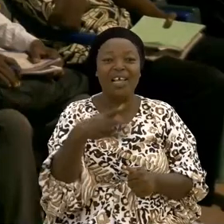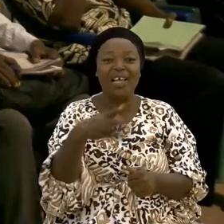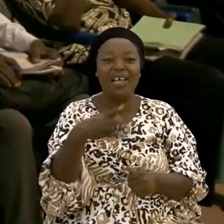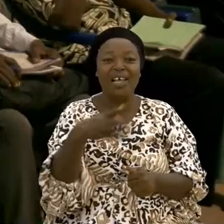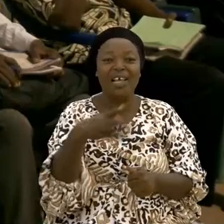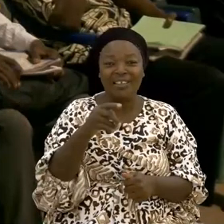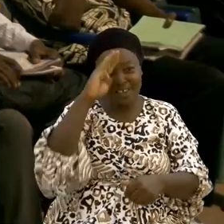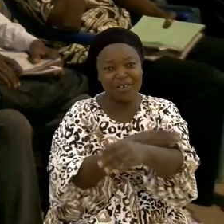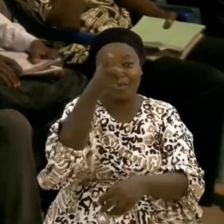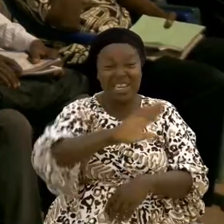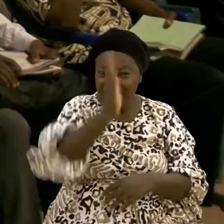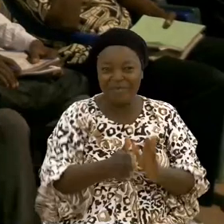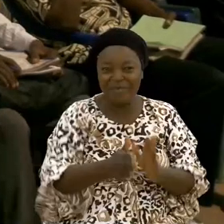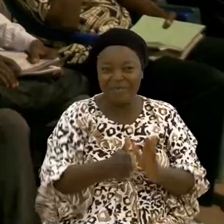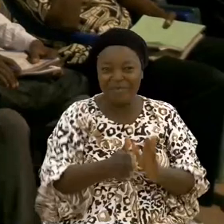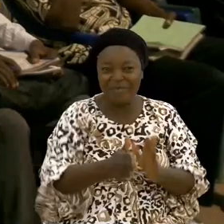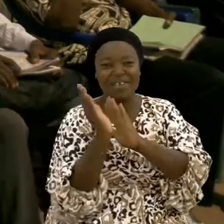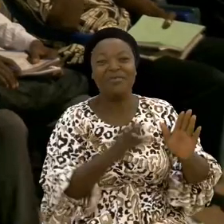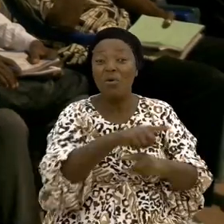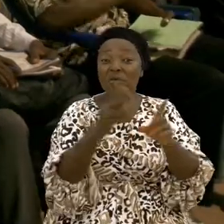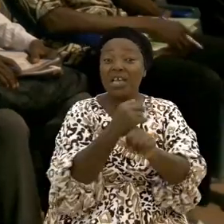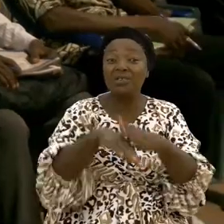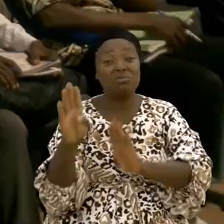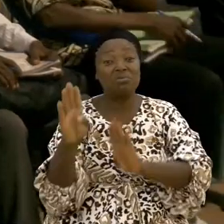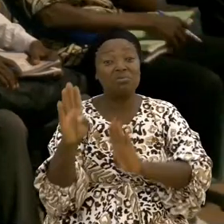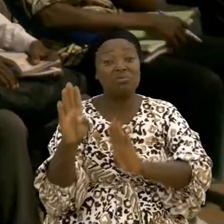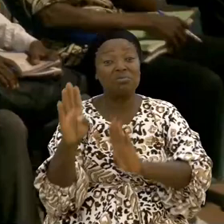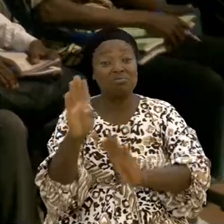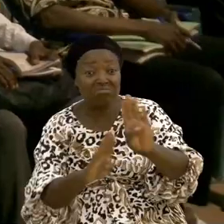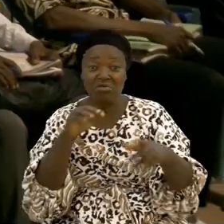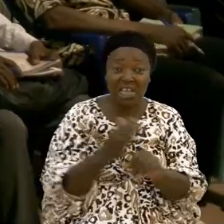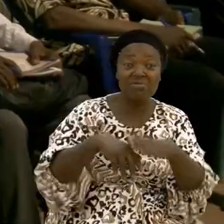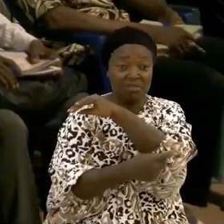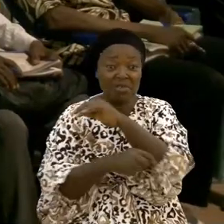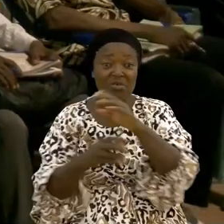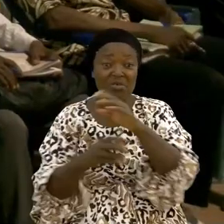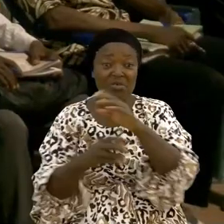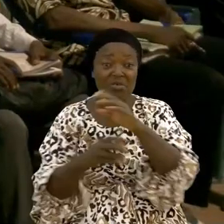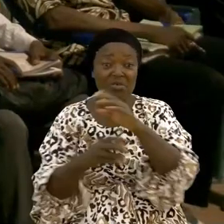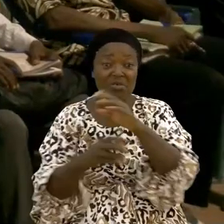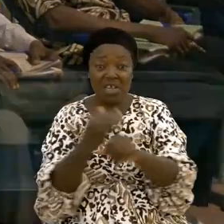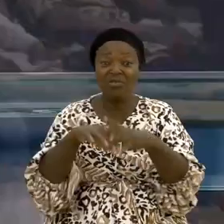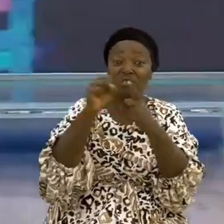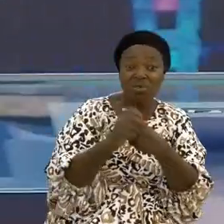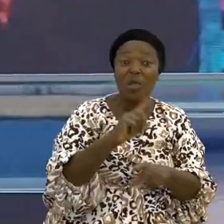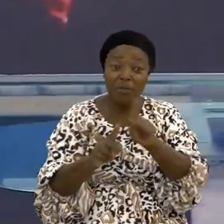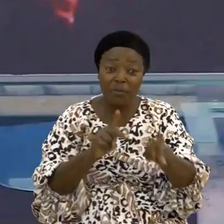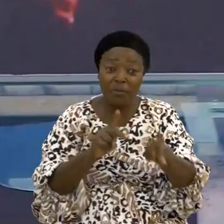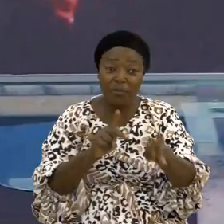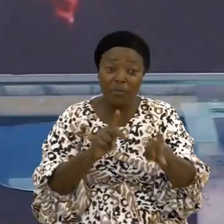you. When you get into trial, when you get into temptation, when you get to a situation where